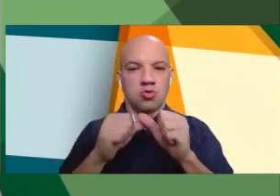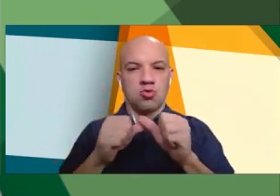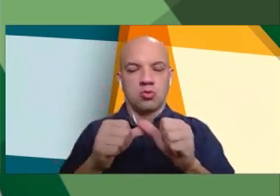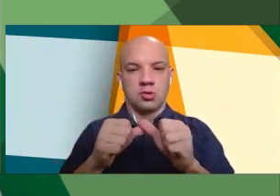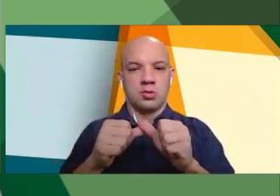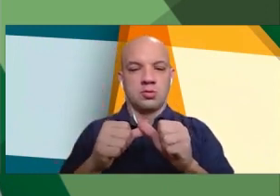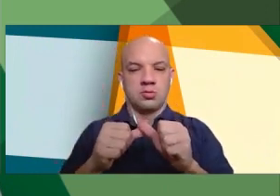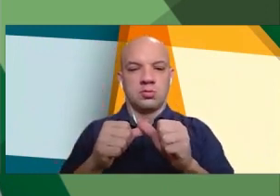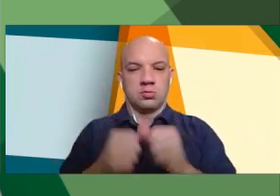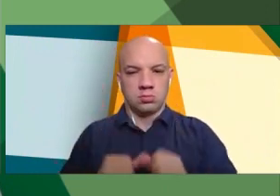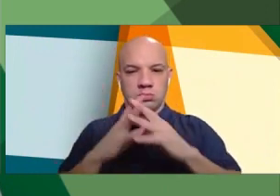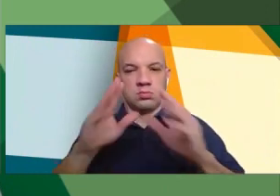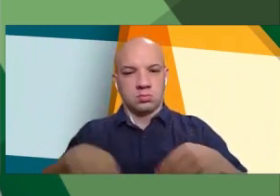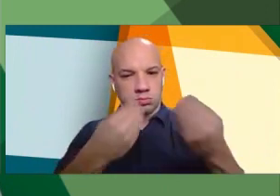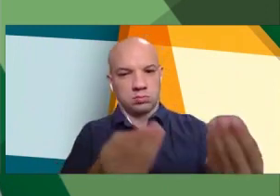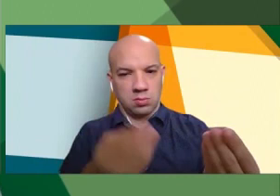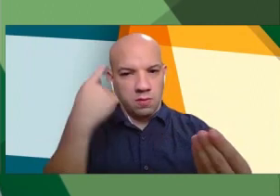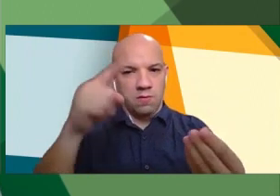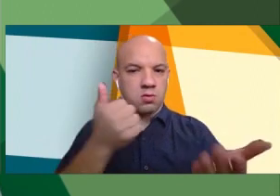offer you for assistance.